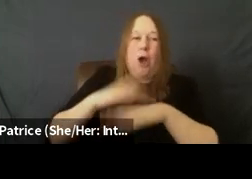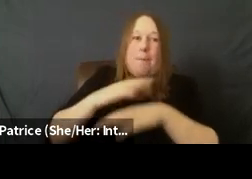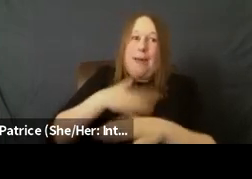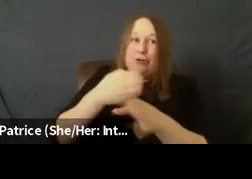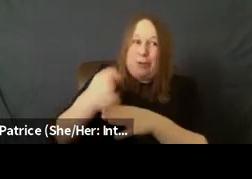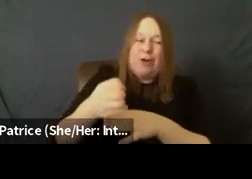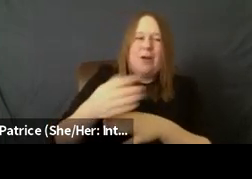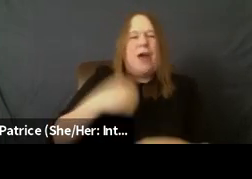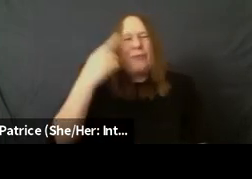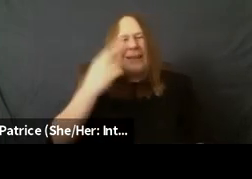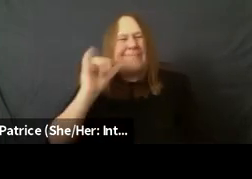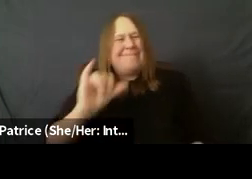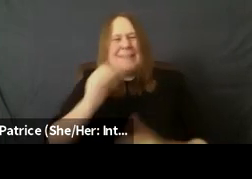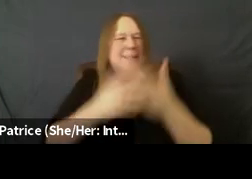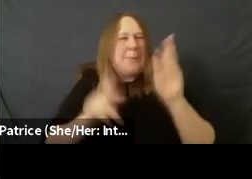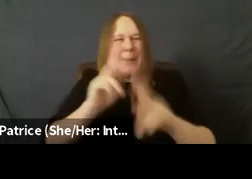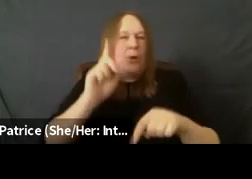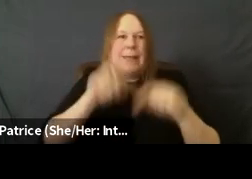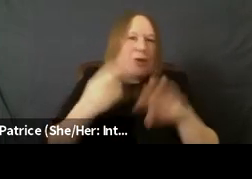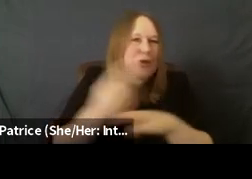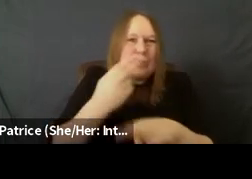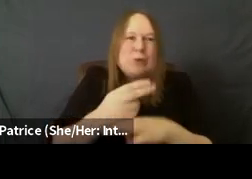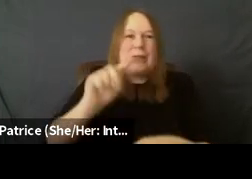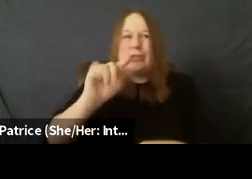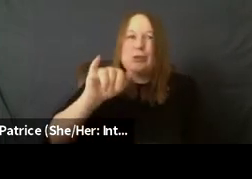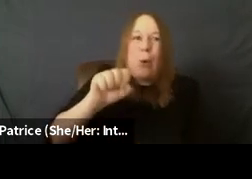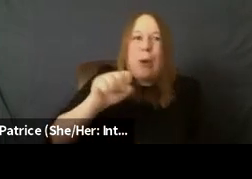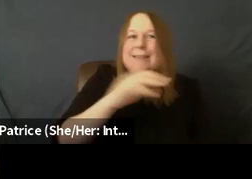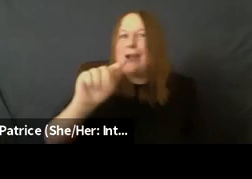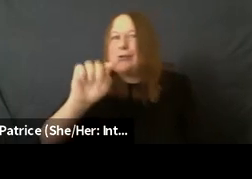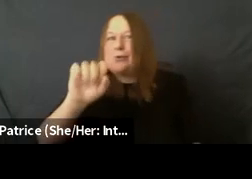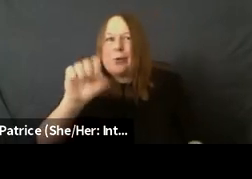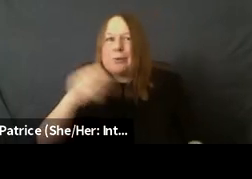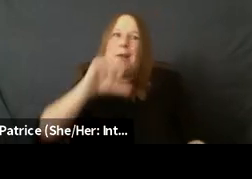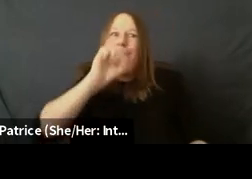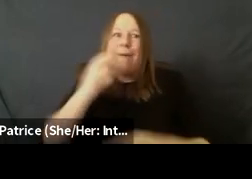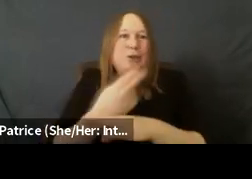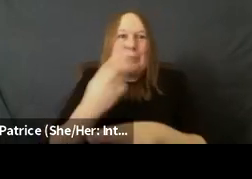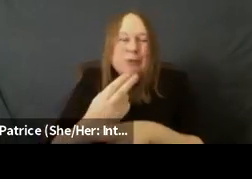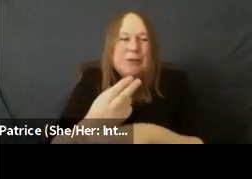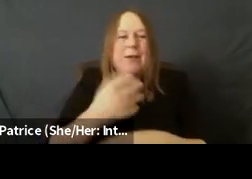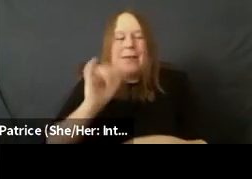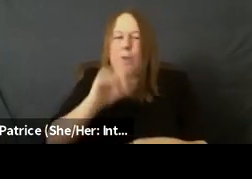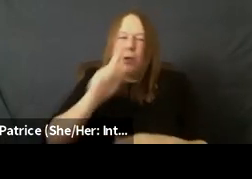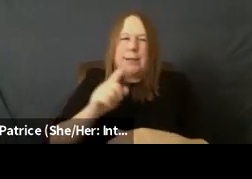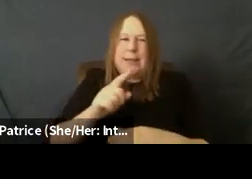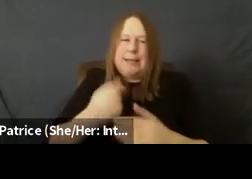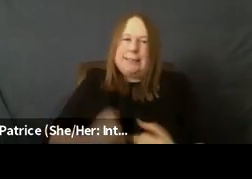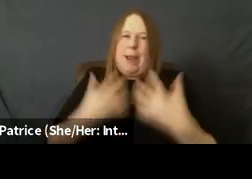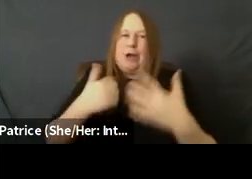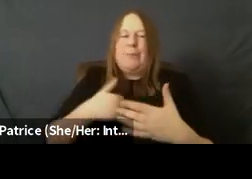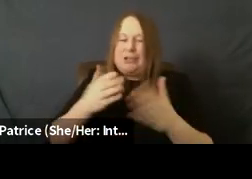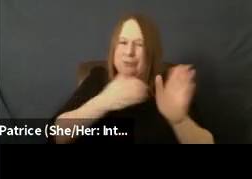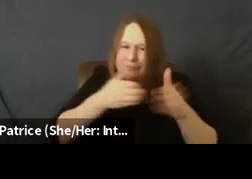realized there are some people who can't use the toys and tools that I love to use, and that drove me down the path